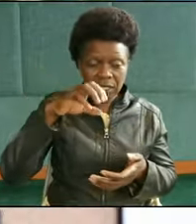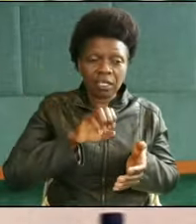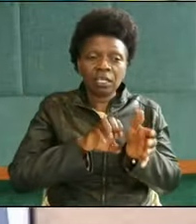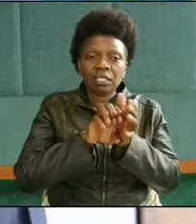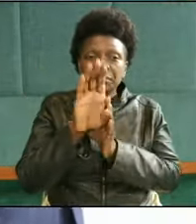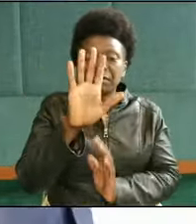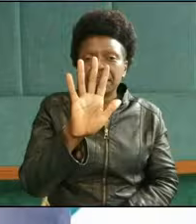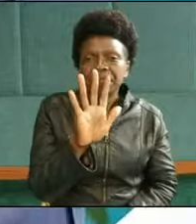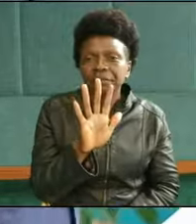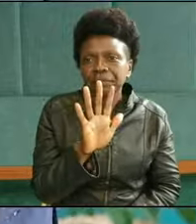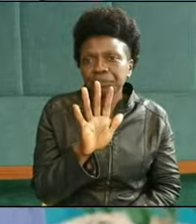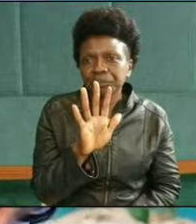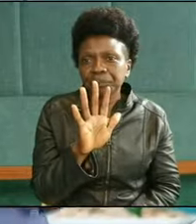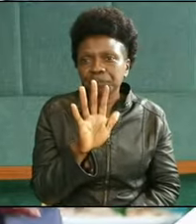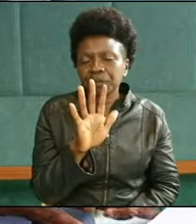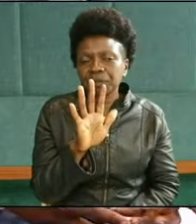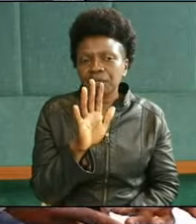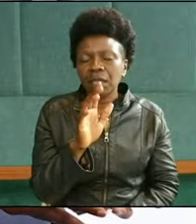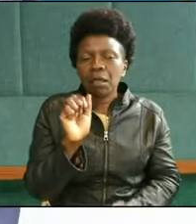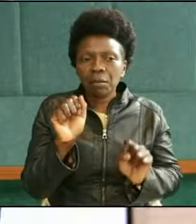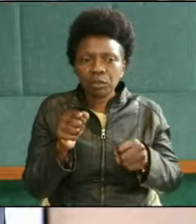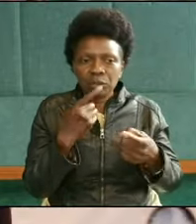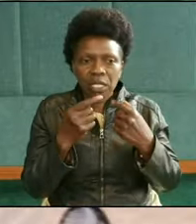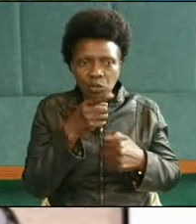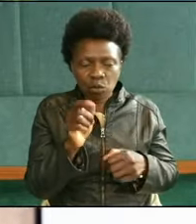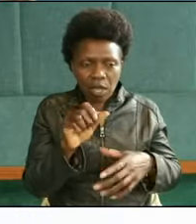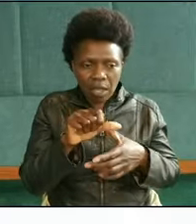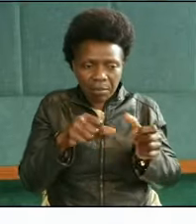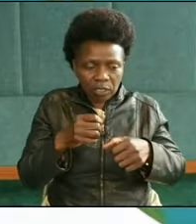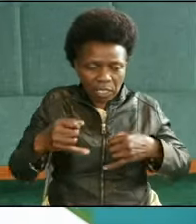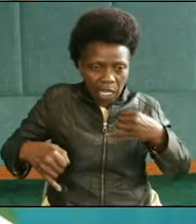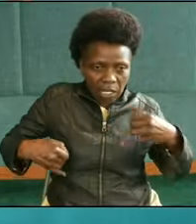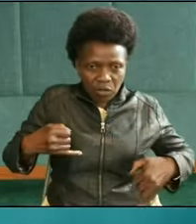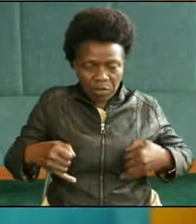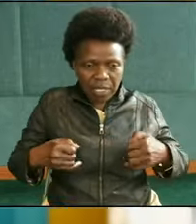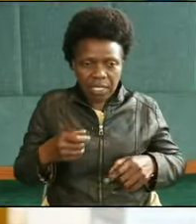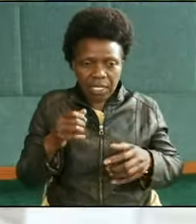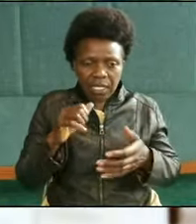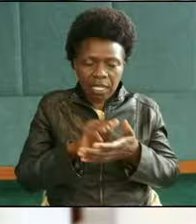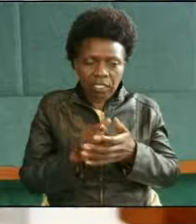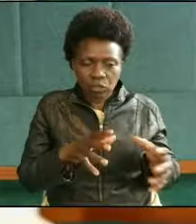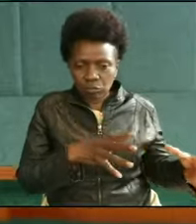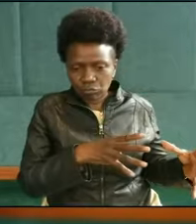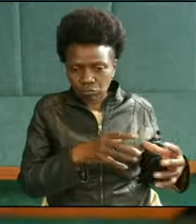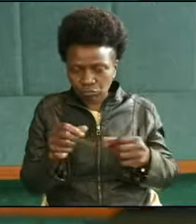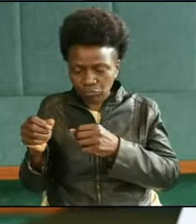5 can tell you about enjoyment that is going on in